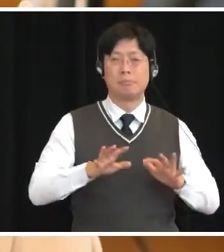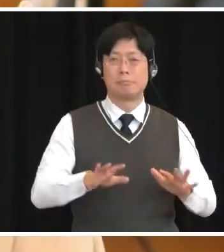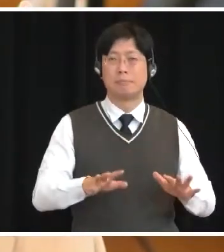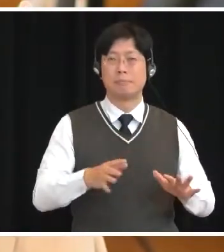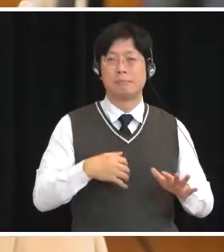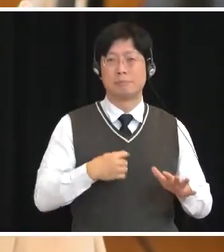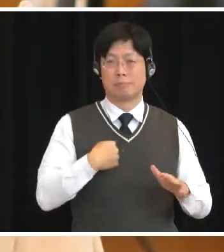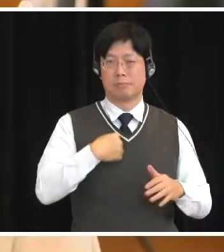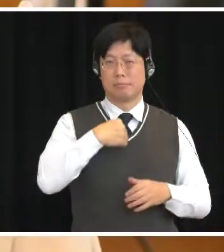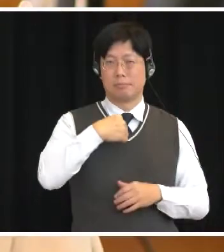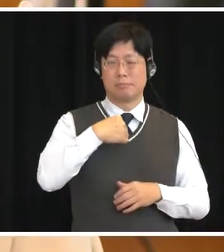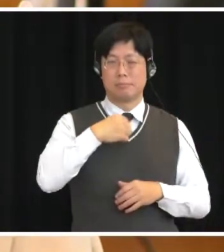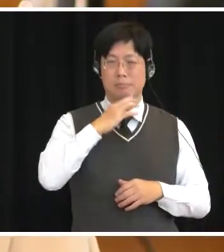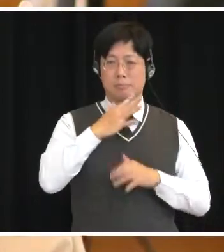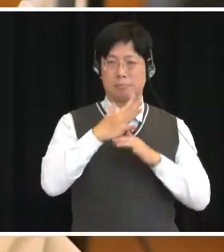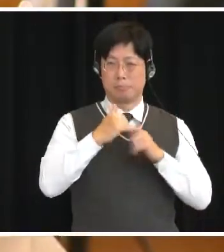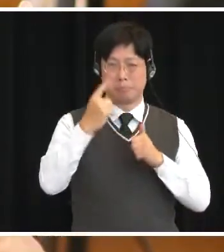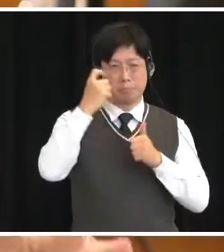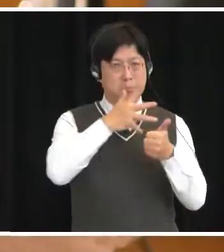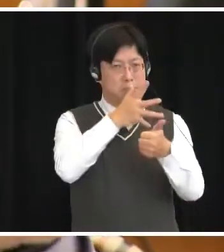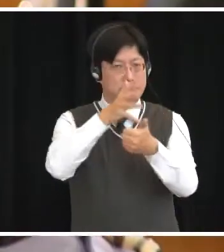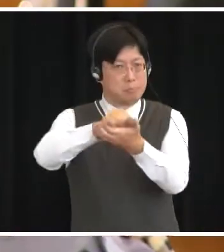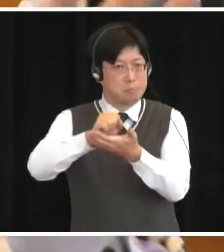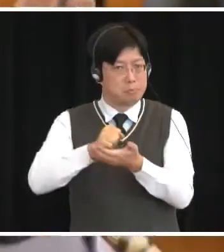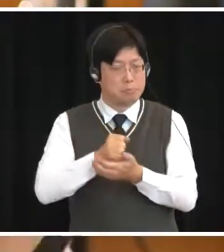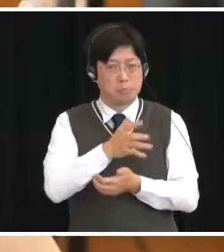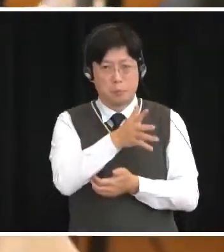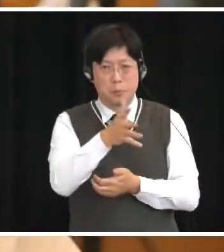held accountable for their own actions?